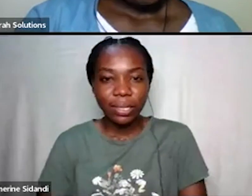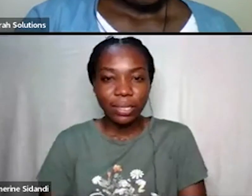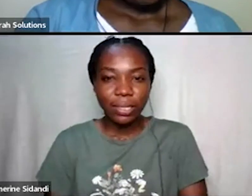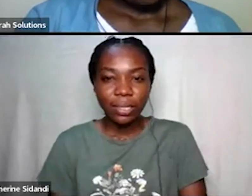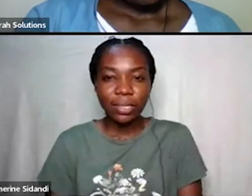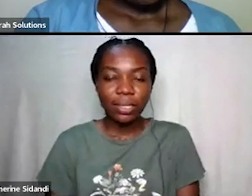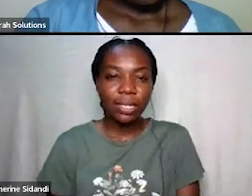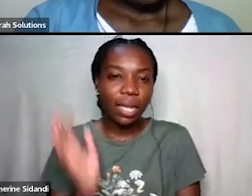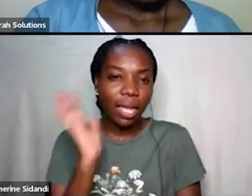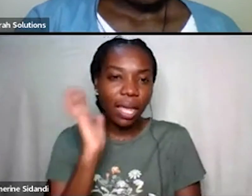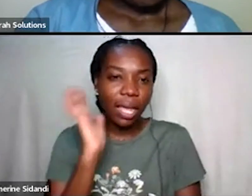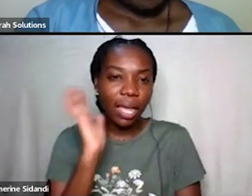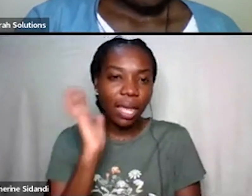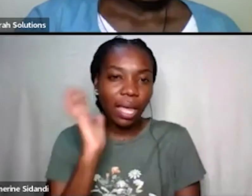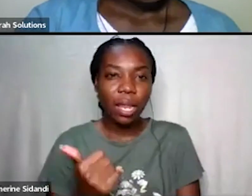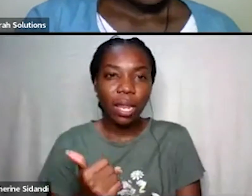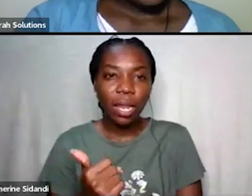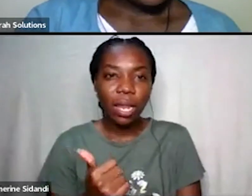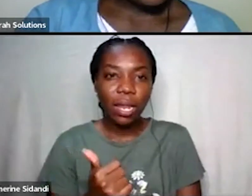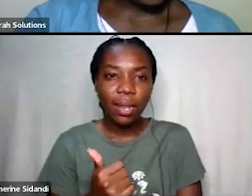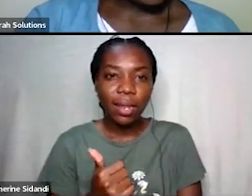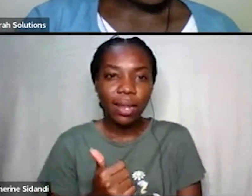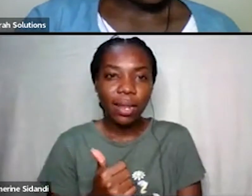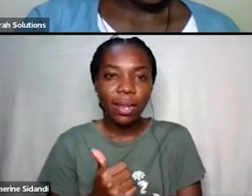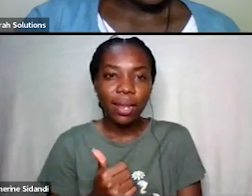me? I hope you're hearing me.